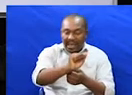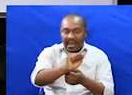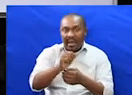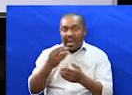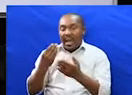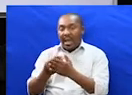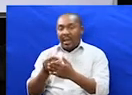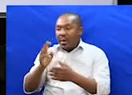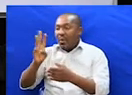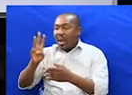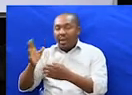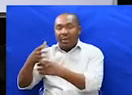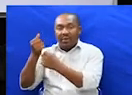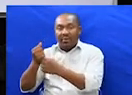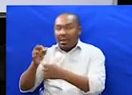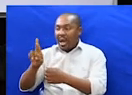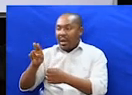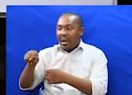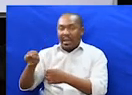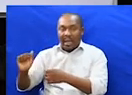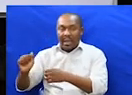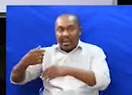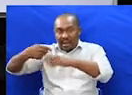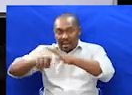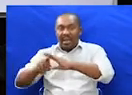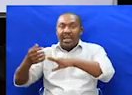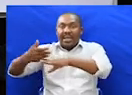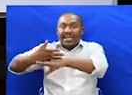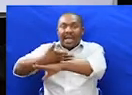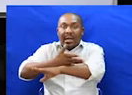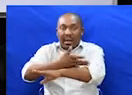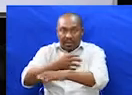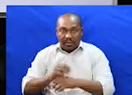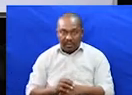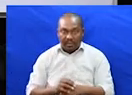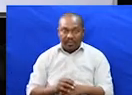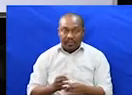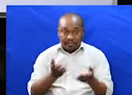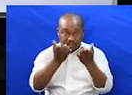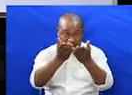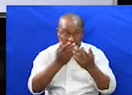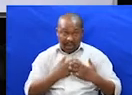we find RNA in the cell? Well, my dear student,